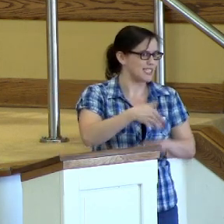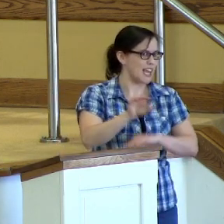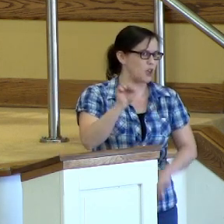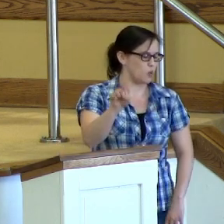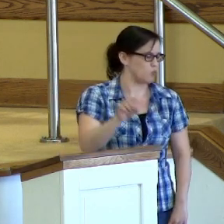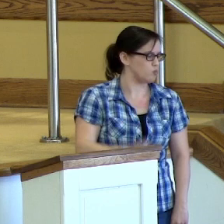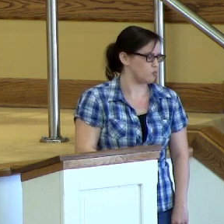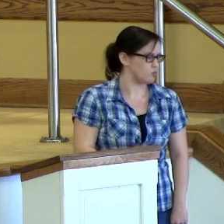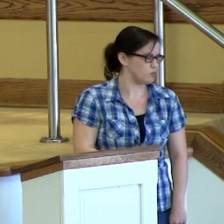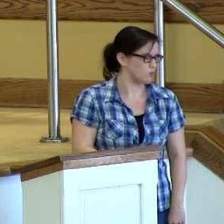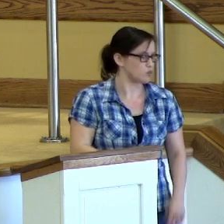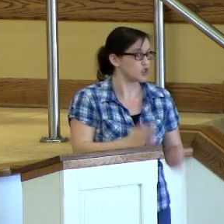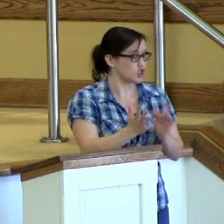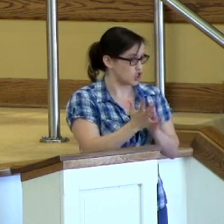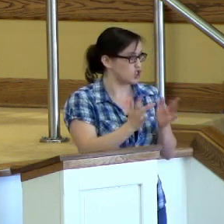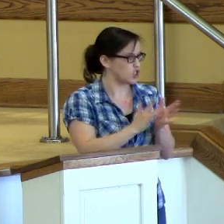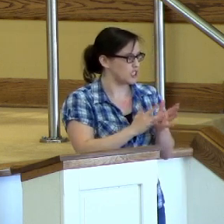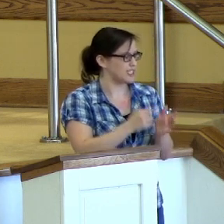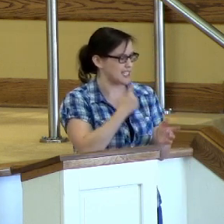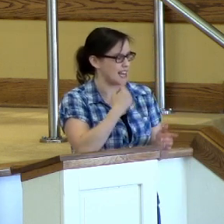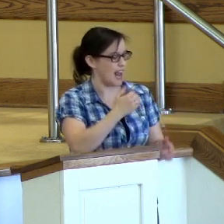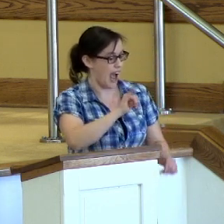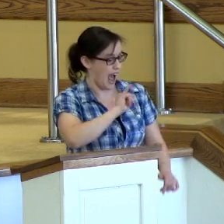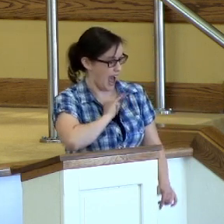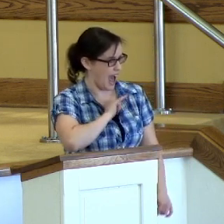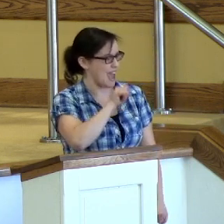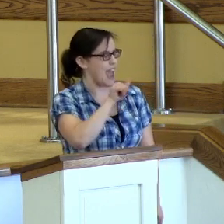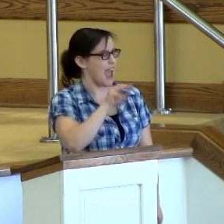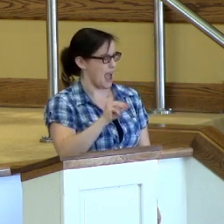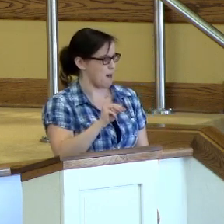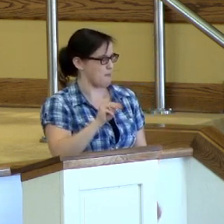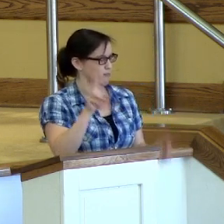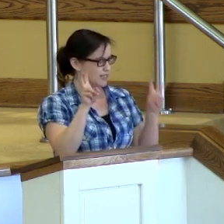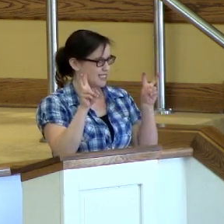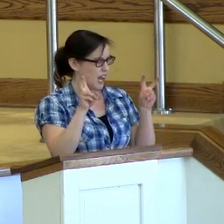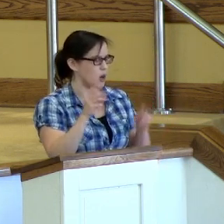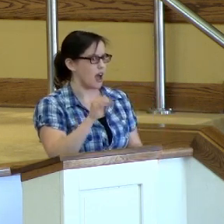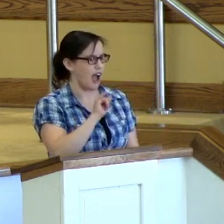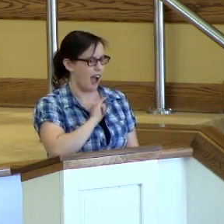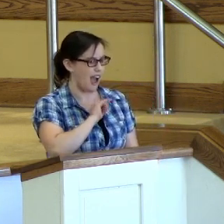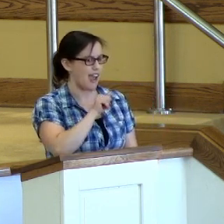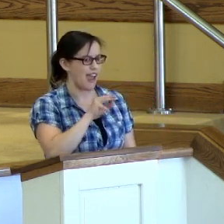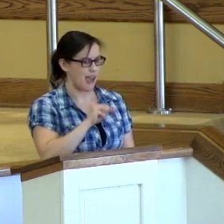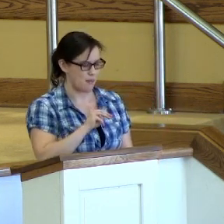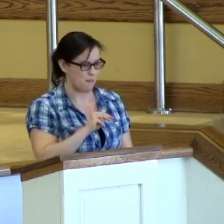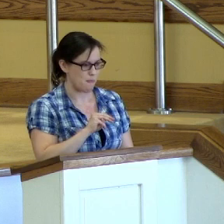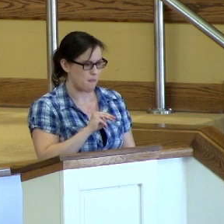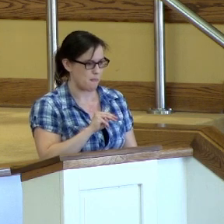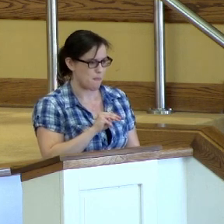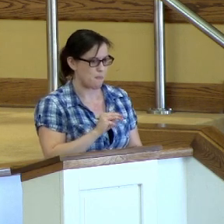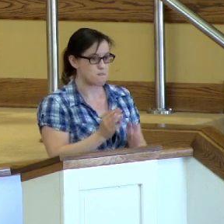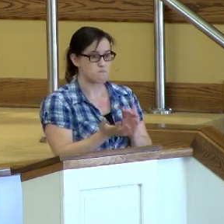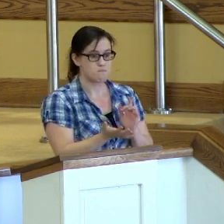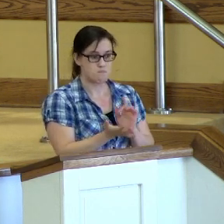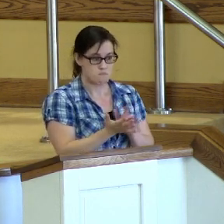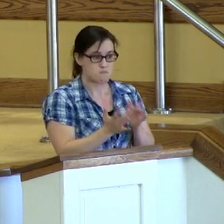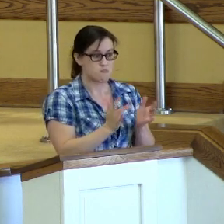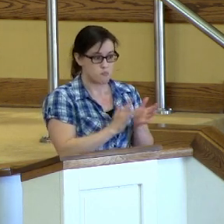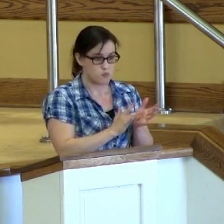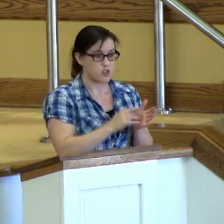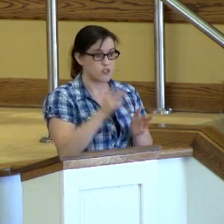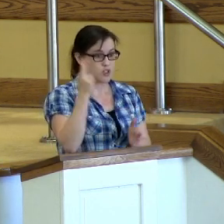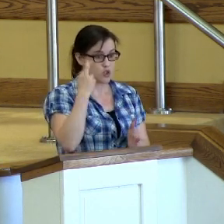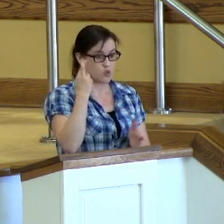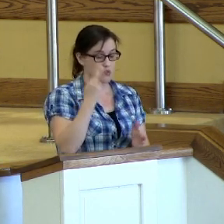Jesus is the I am of the way. He completes the deal. I mean, it wraps it all up. We see